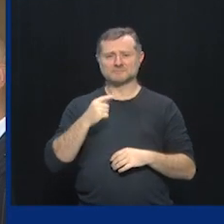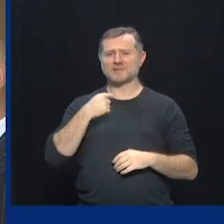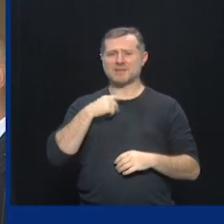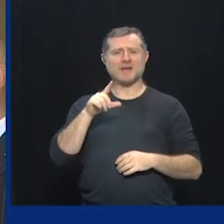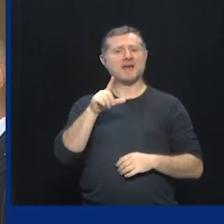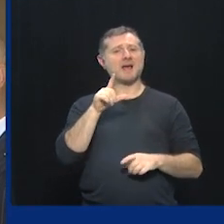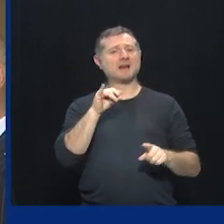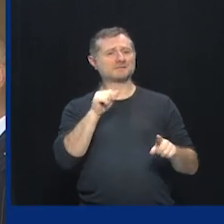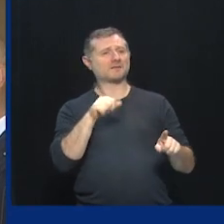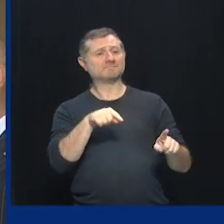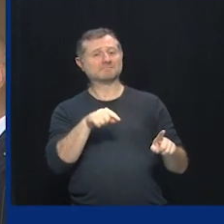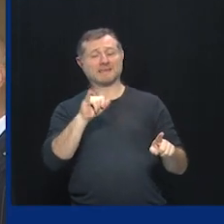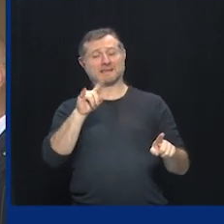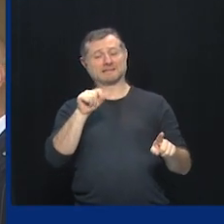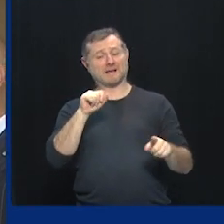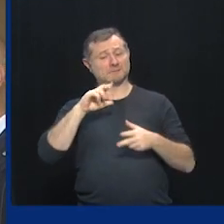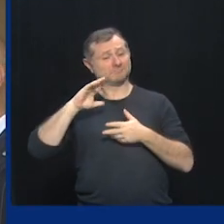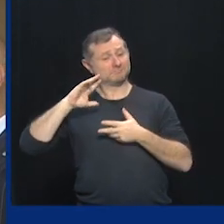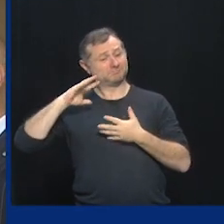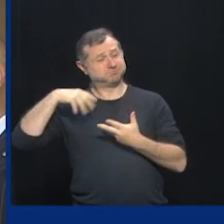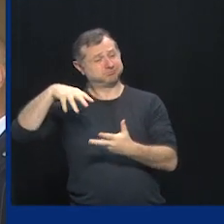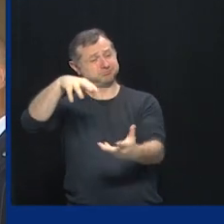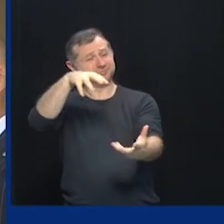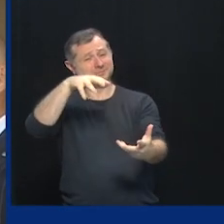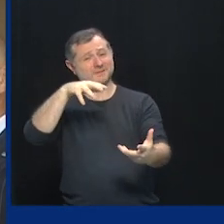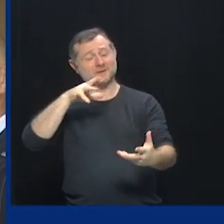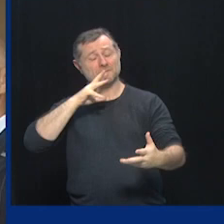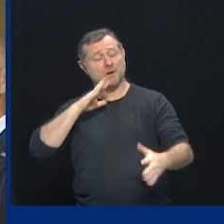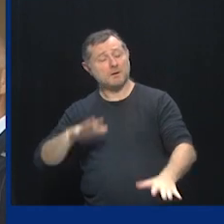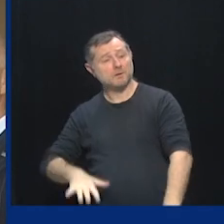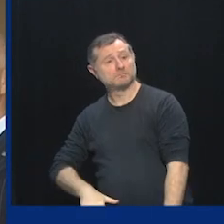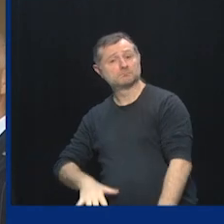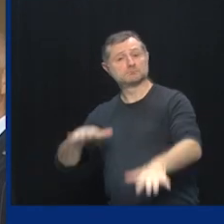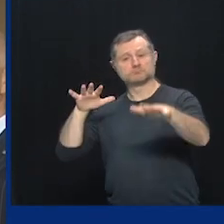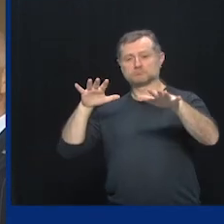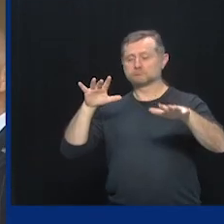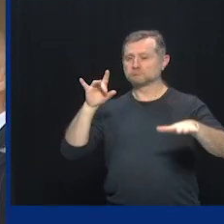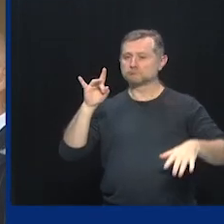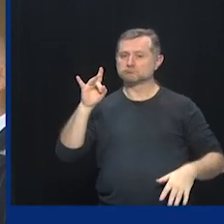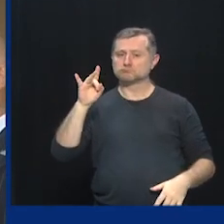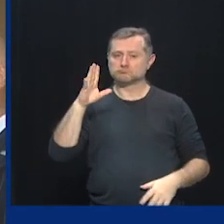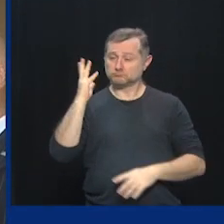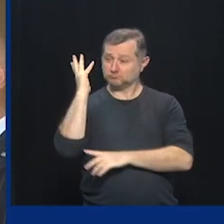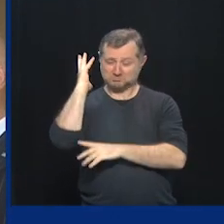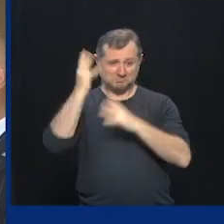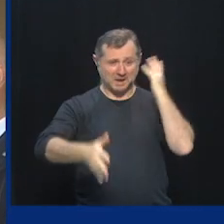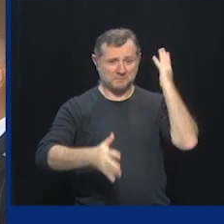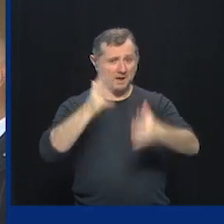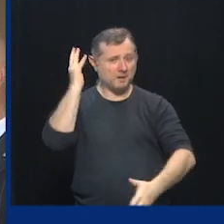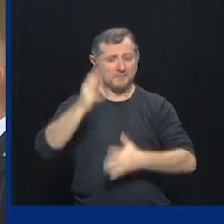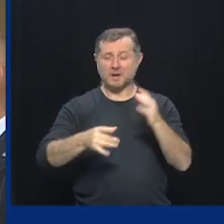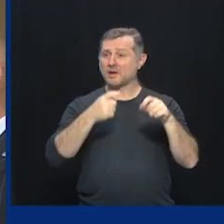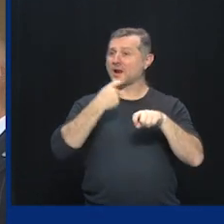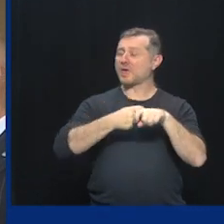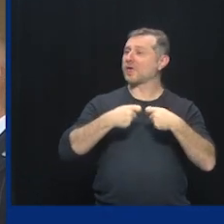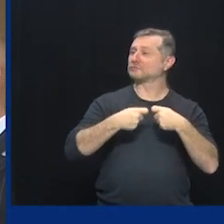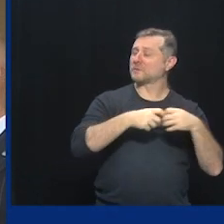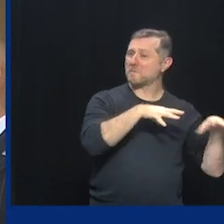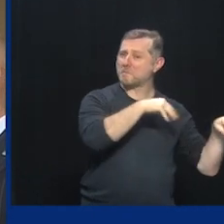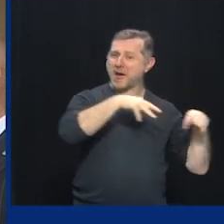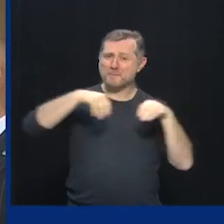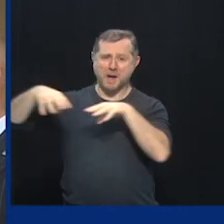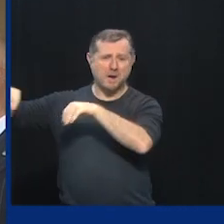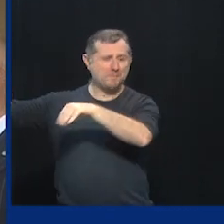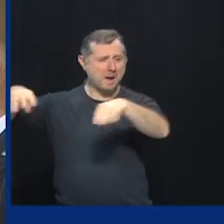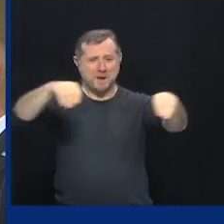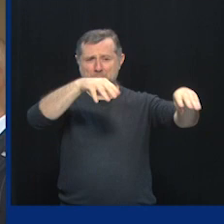unprecedented amount of rain across our system, causing flash flooding, fallen trees, power outages, and track damage across the island and